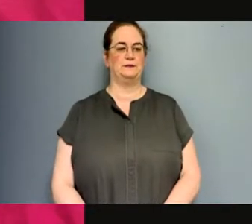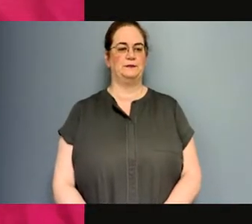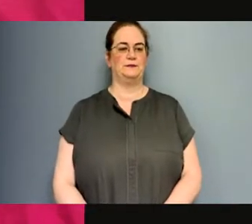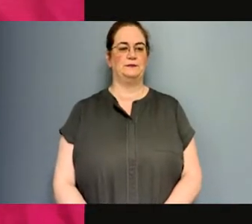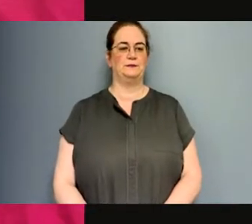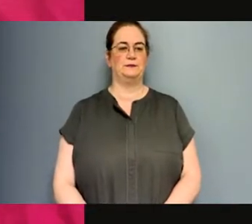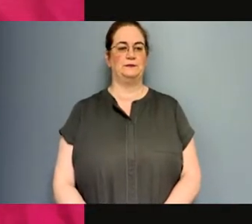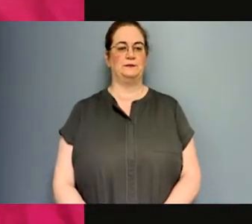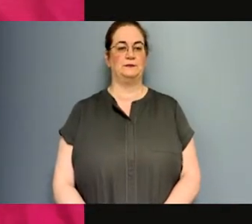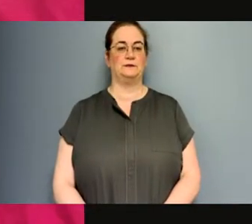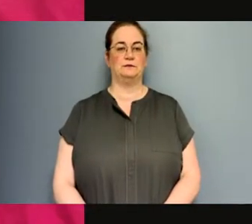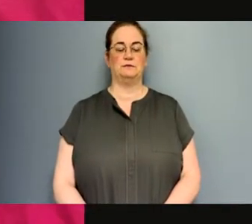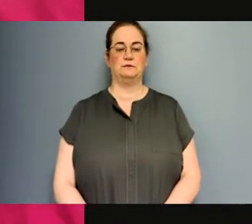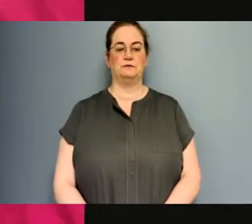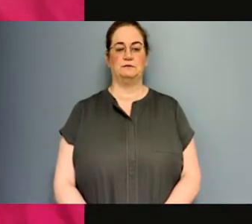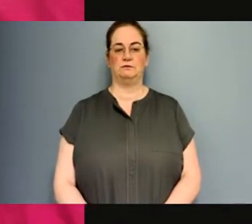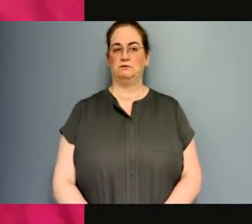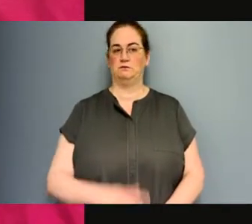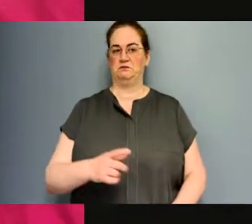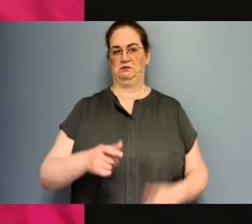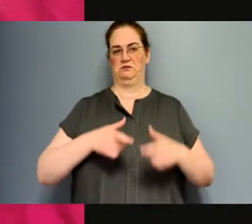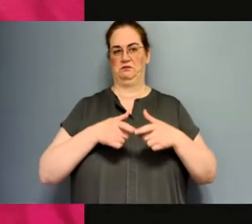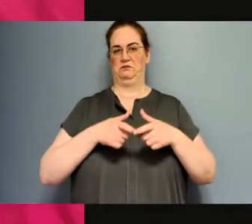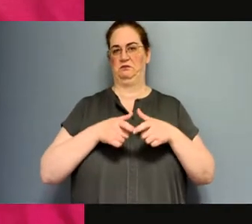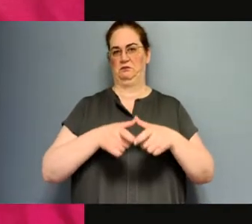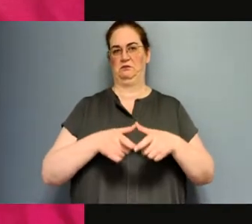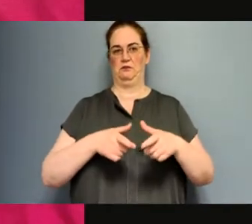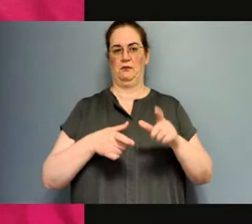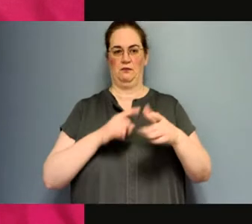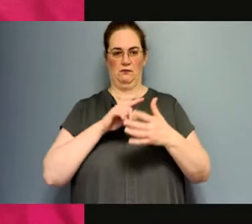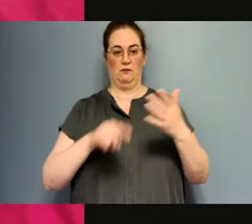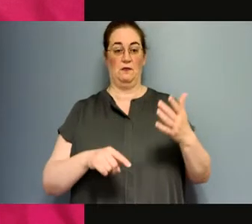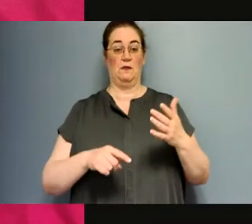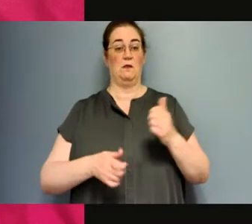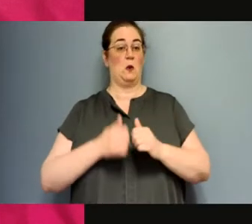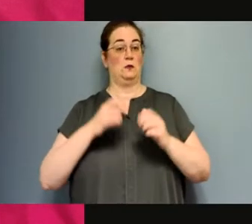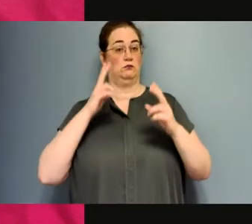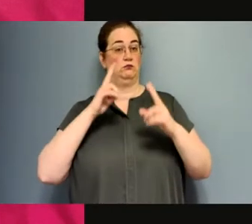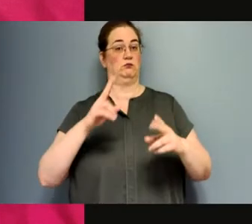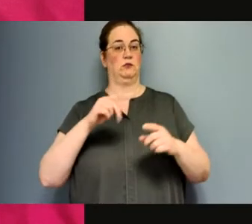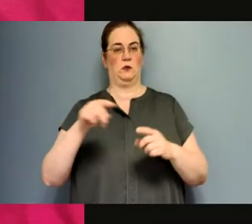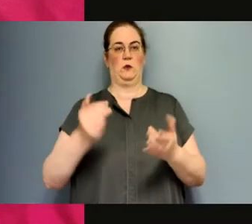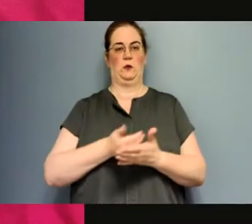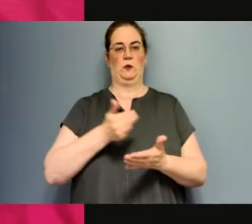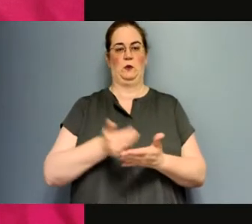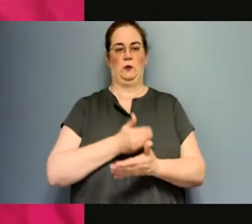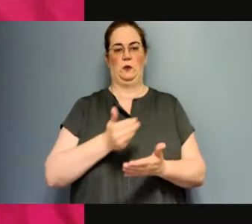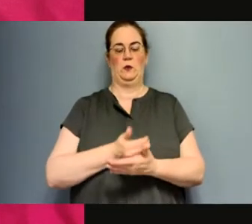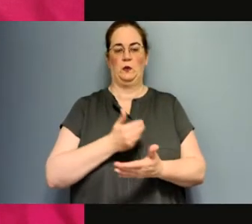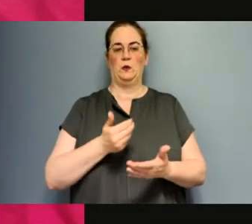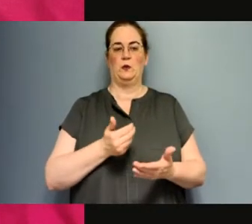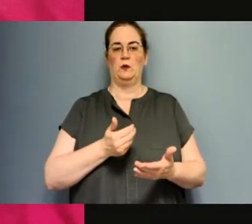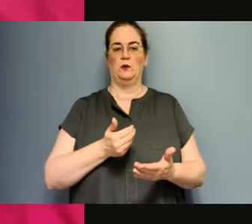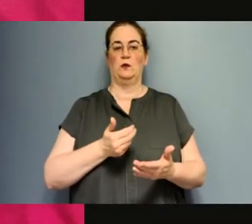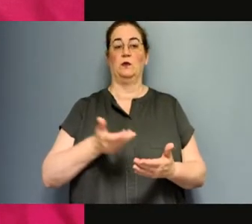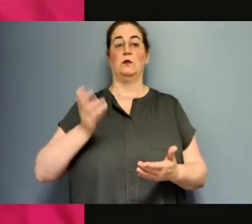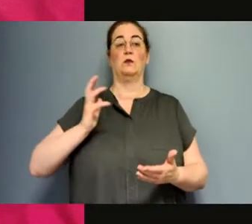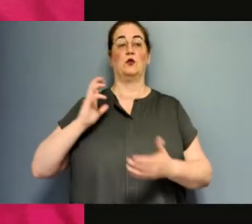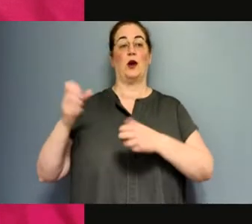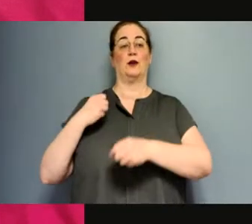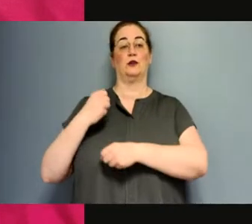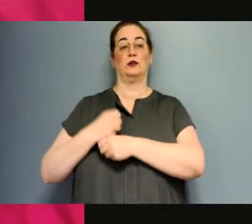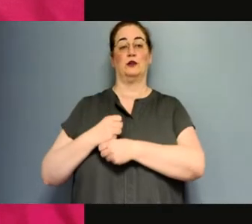Here's a sample of the medals, and the ones that are featured mostly are the new medals. The prior year's